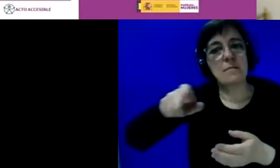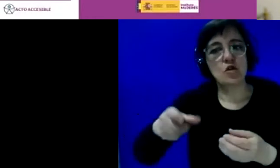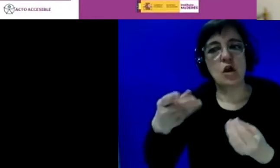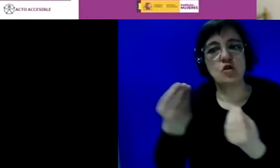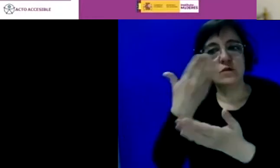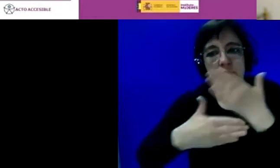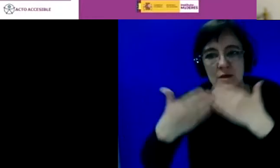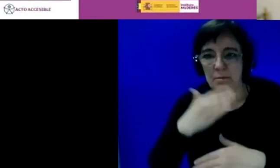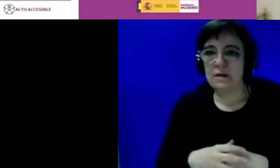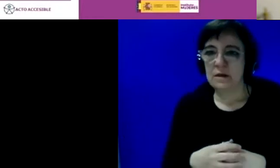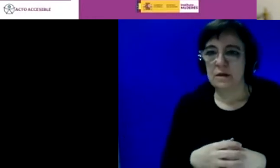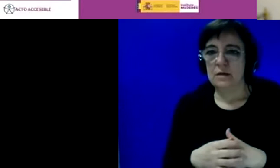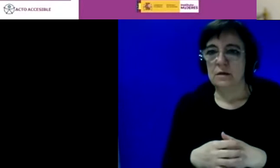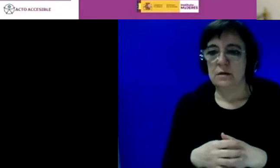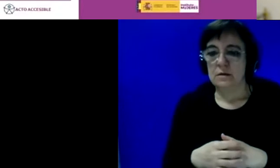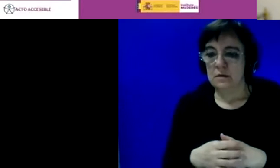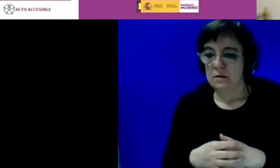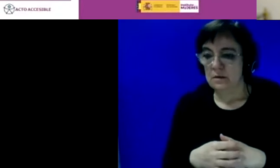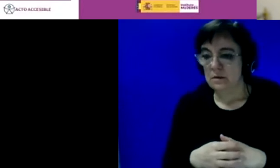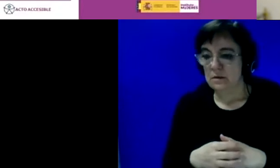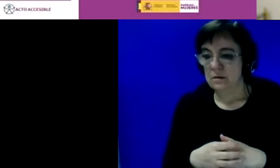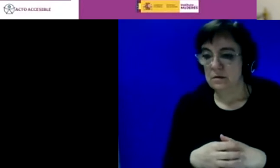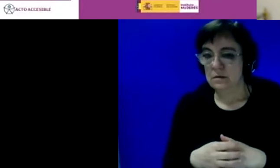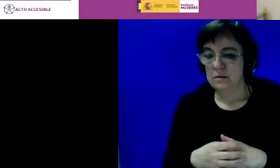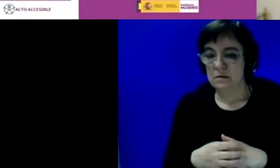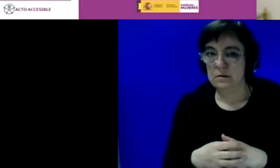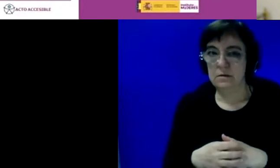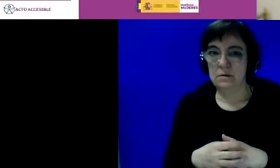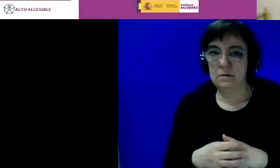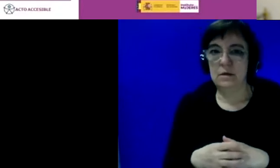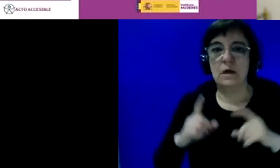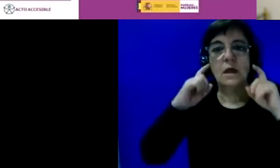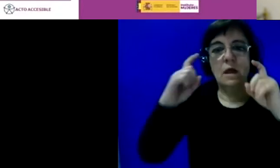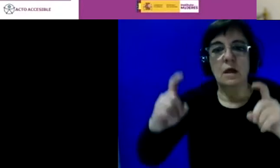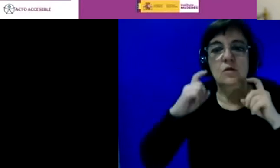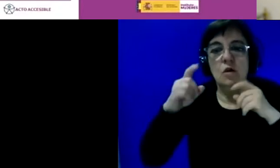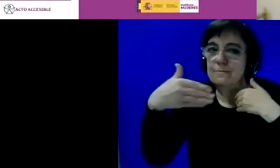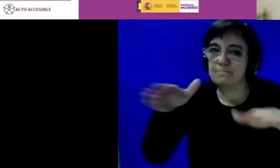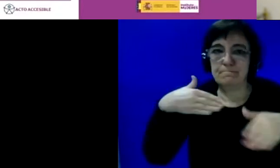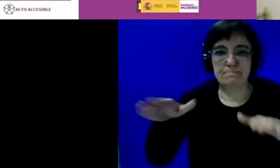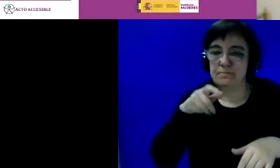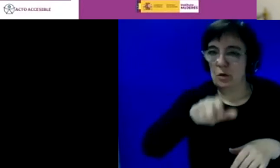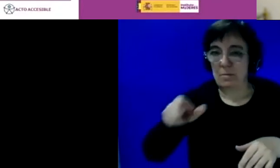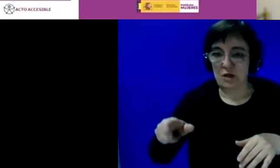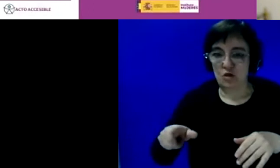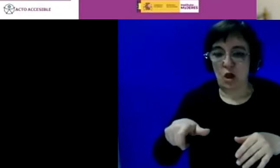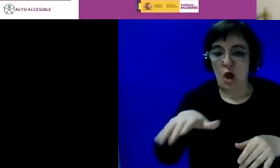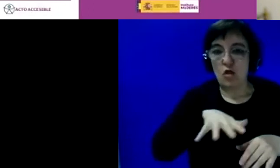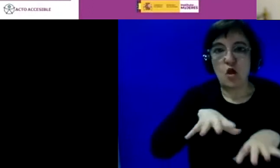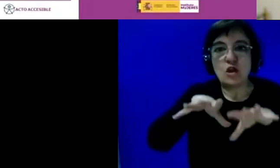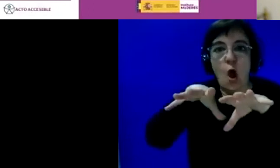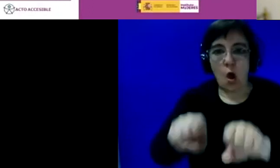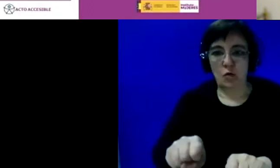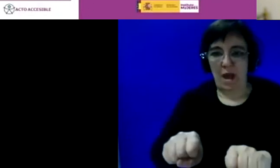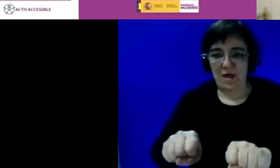being evacuated out of the occupied places and dangerous areas. All these centers are adapted to the needs of people with